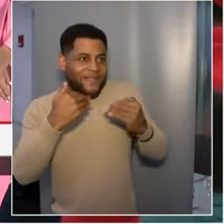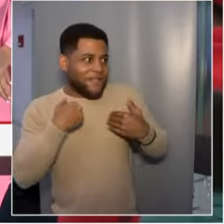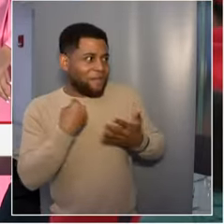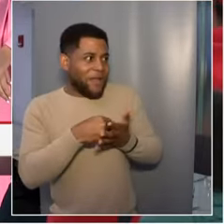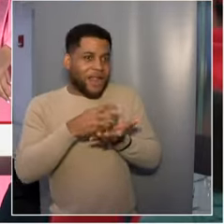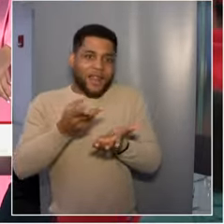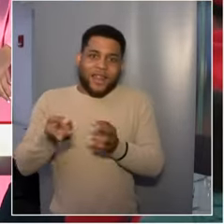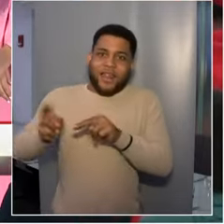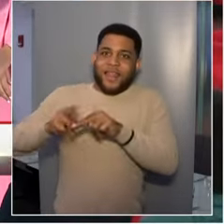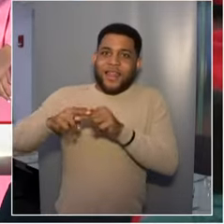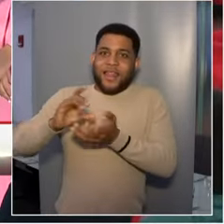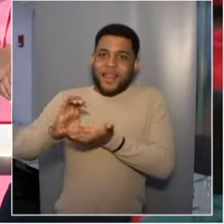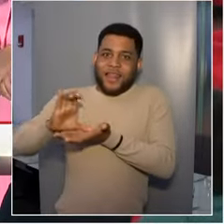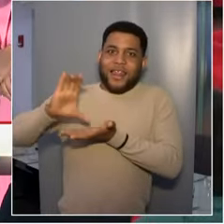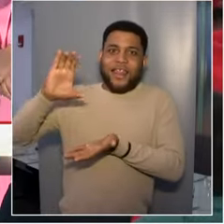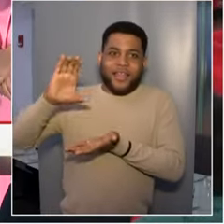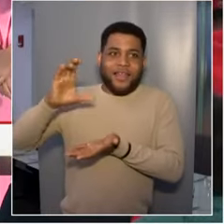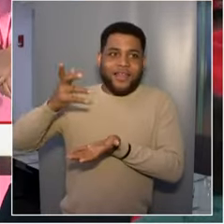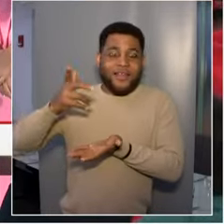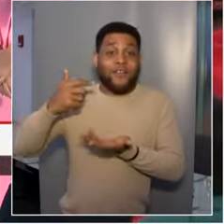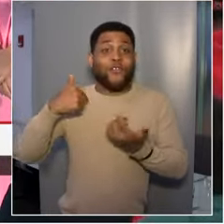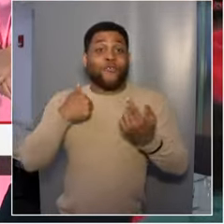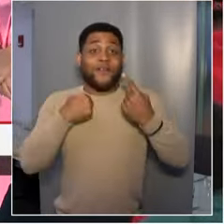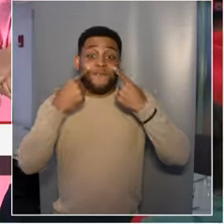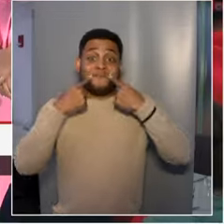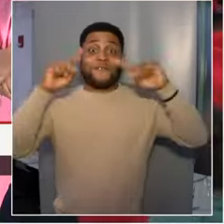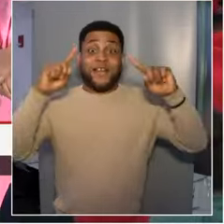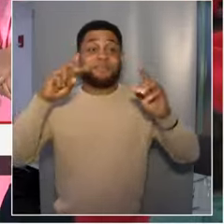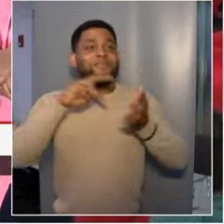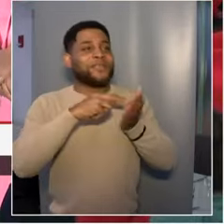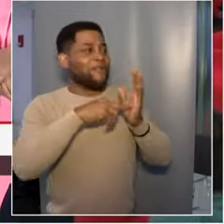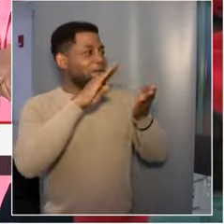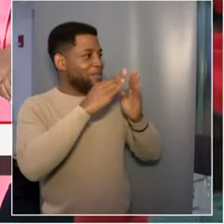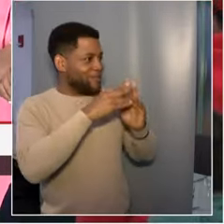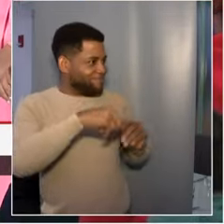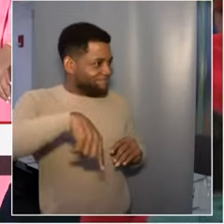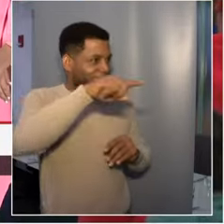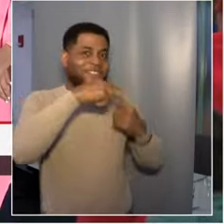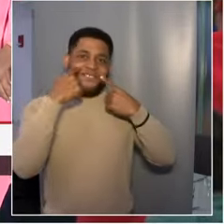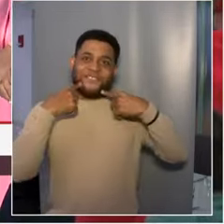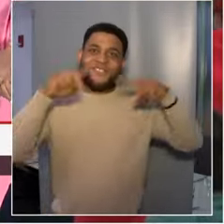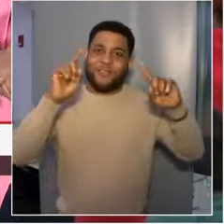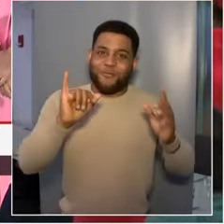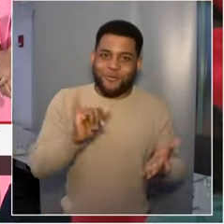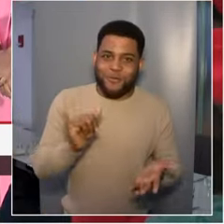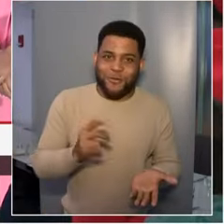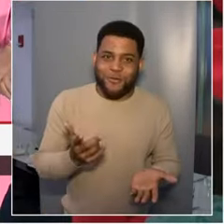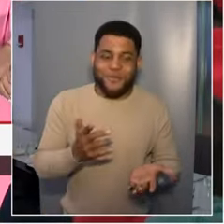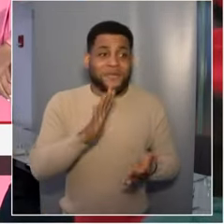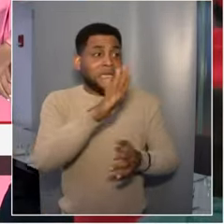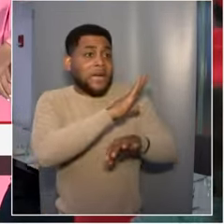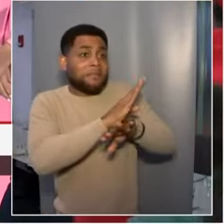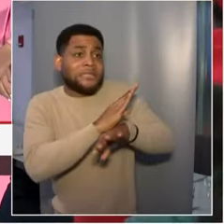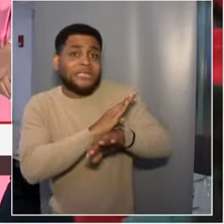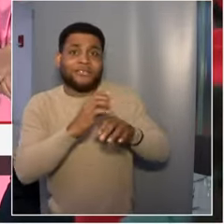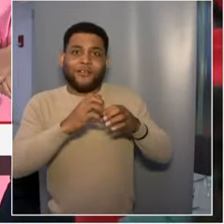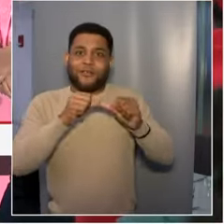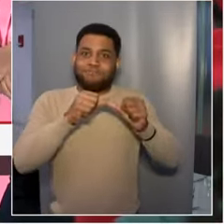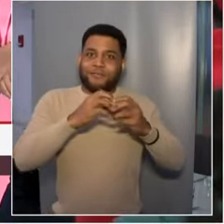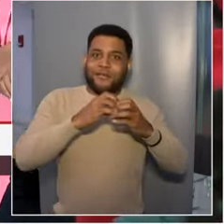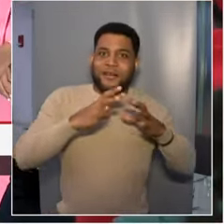more successful, the community will be attracting more businesses. They'll grow, and then they'll